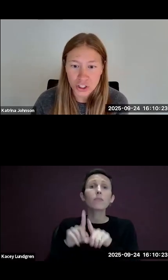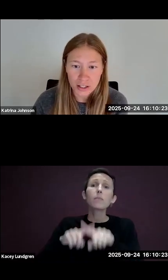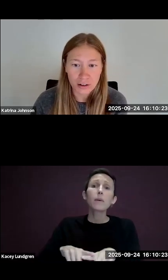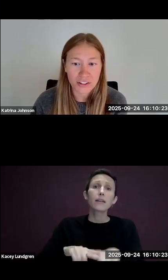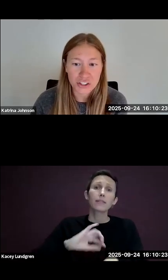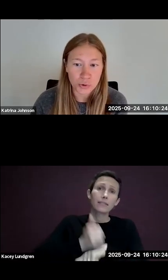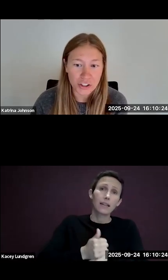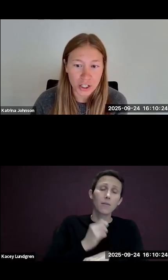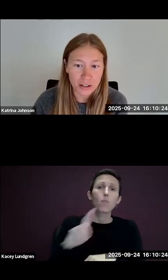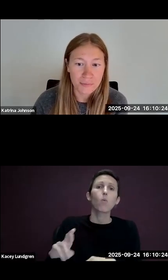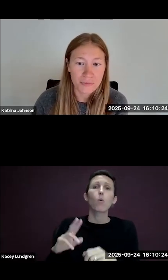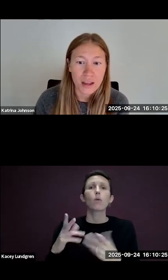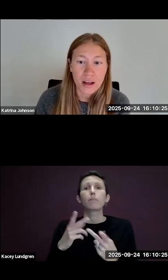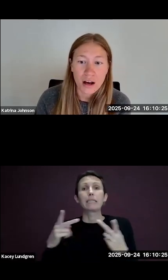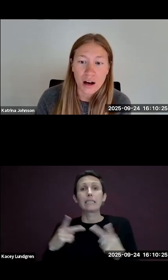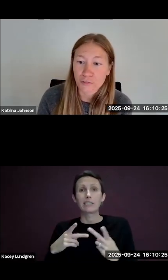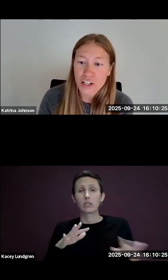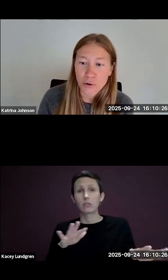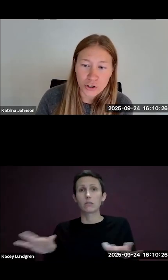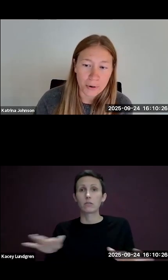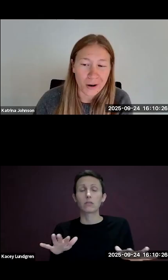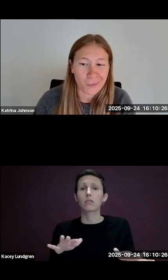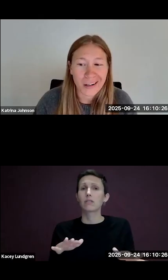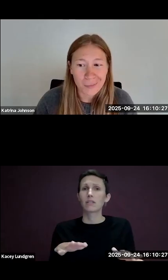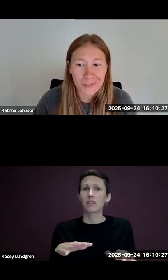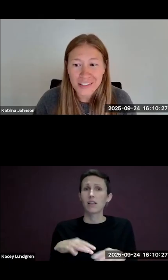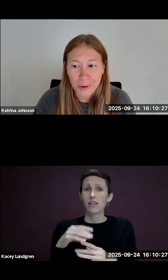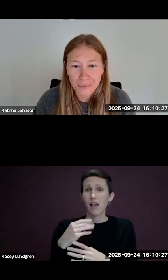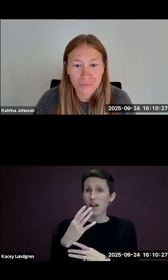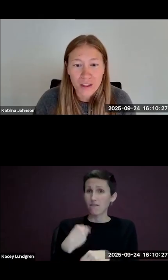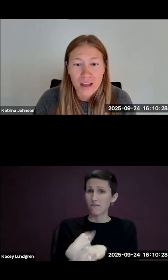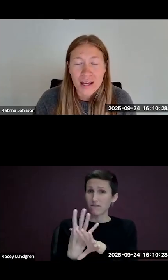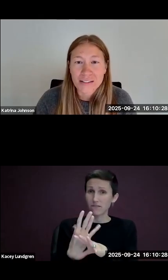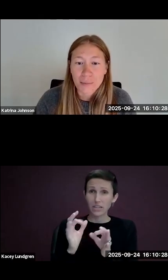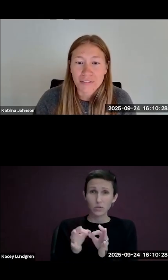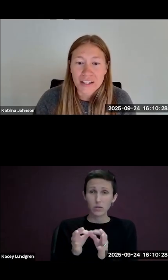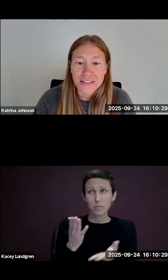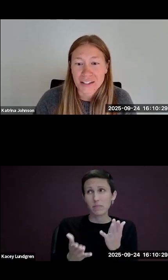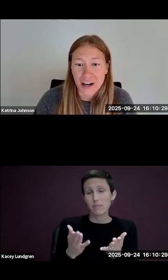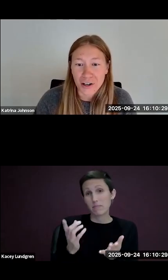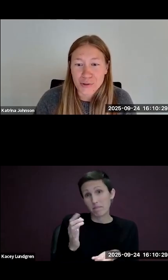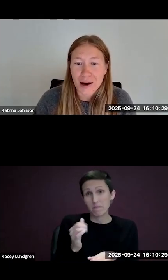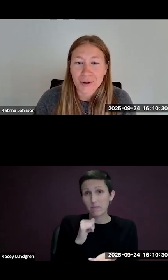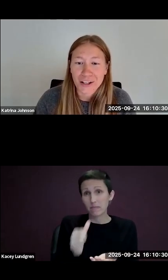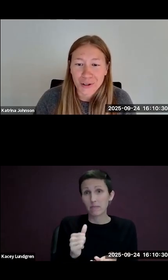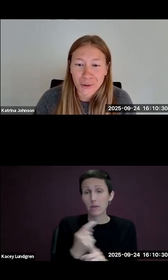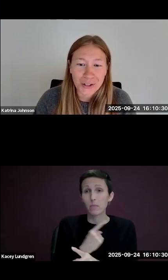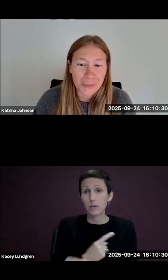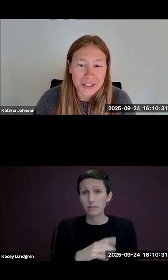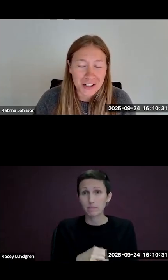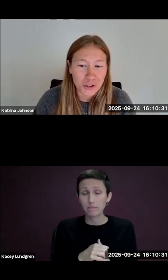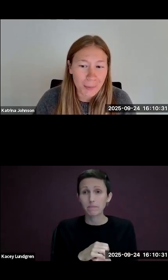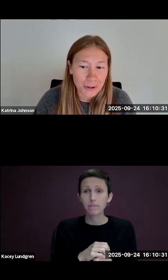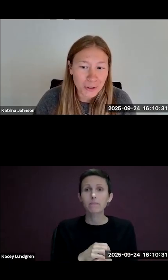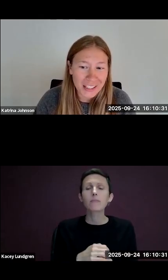or the position of the situation, a video interpreter may not be feasible. In some of these scenarios, I'm going to